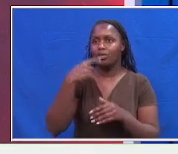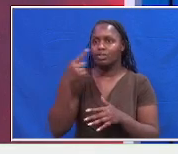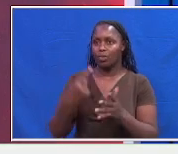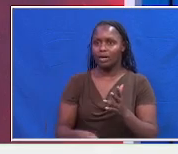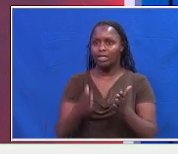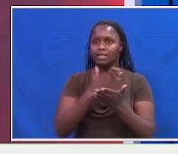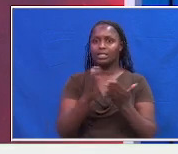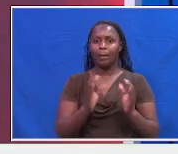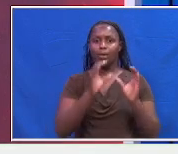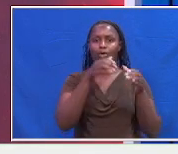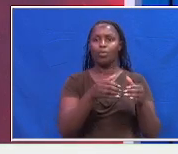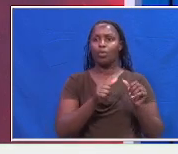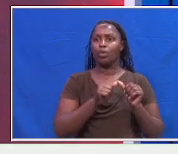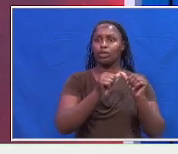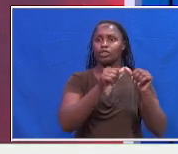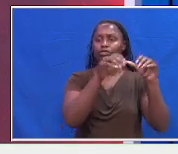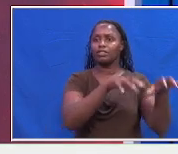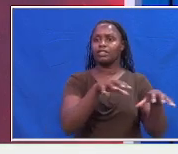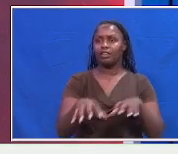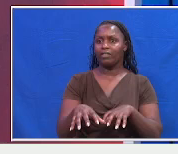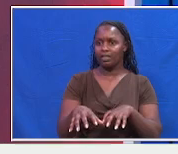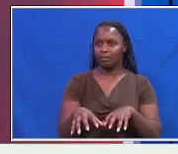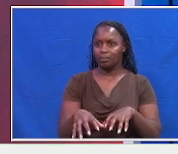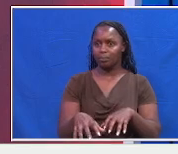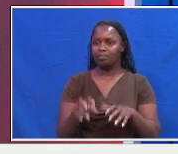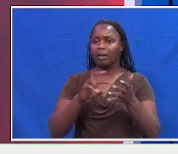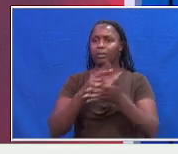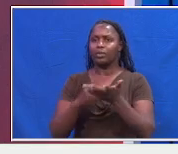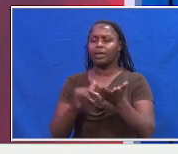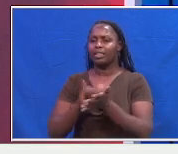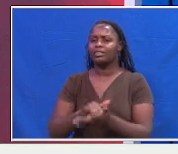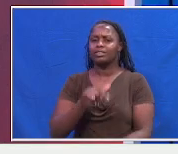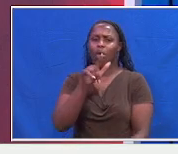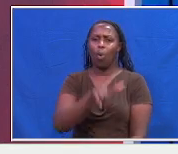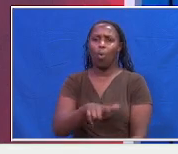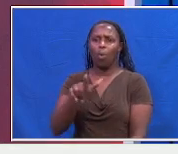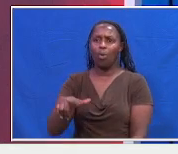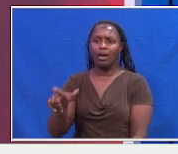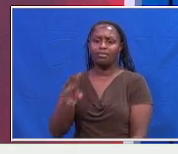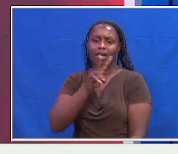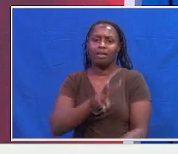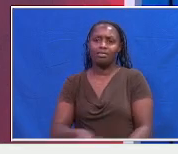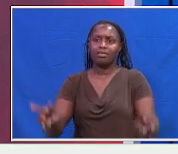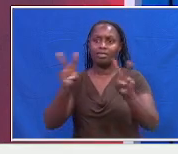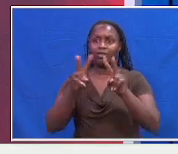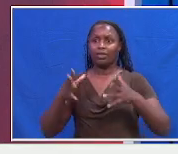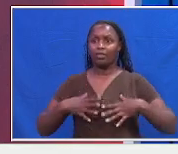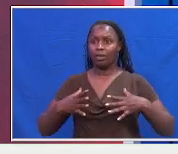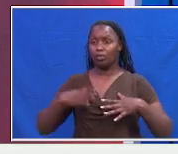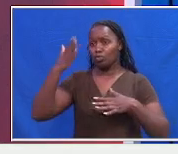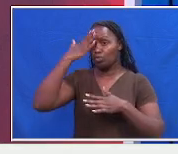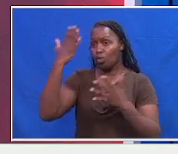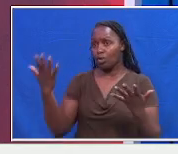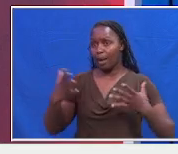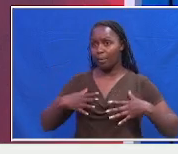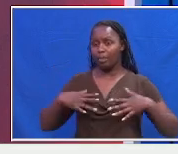of people eat cats and dogs. You know, it is lowering the value of our people. We know what people have